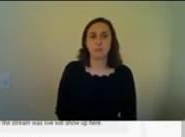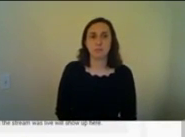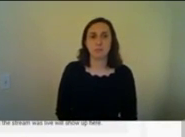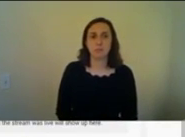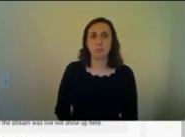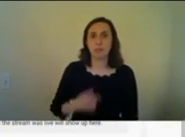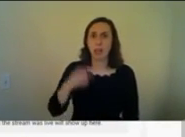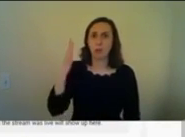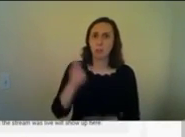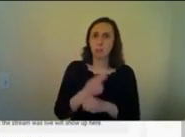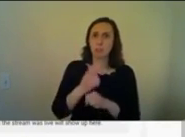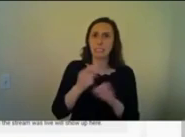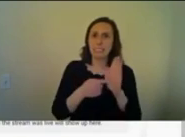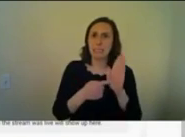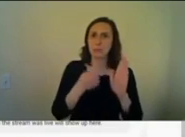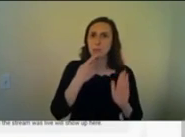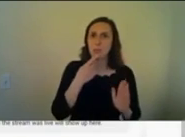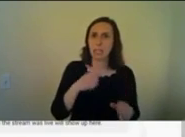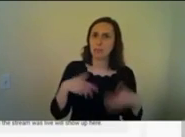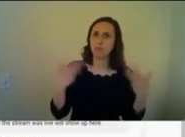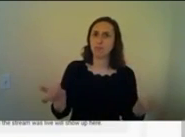to say, hey,